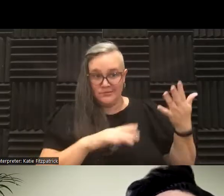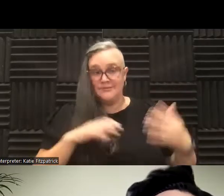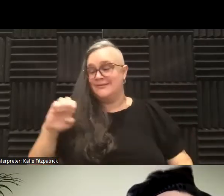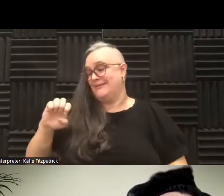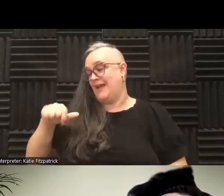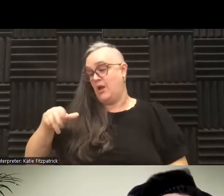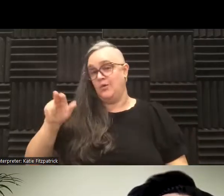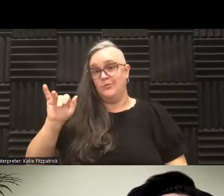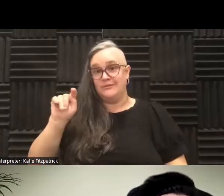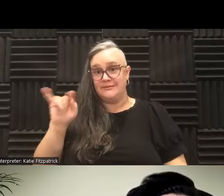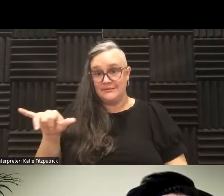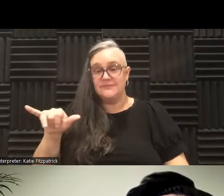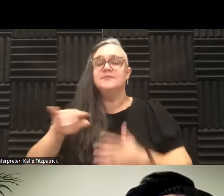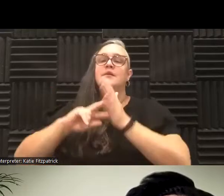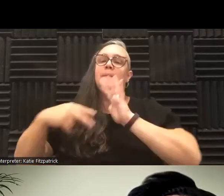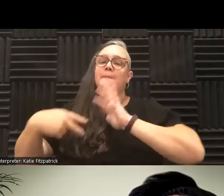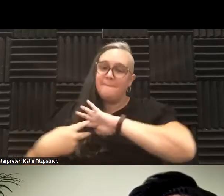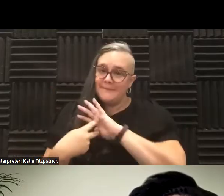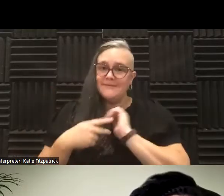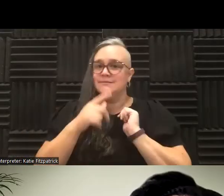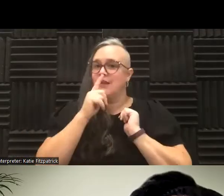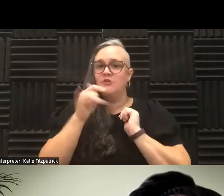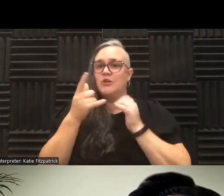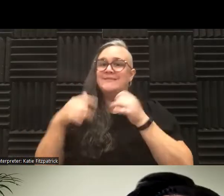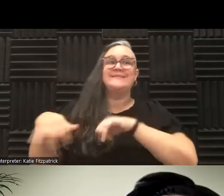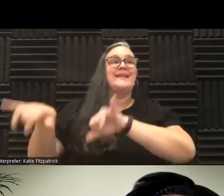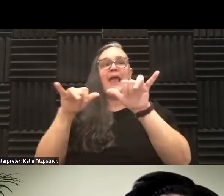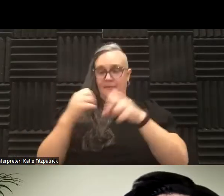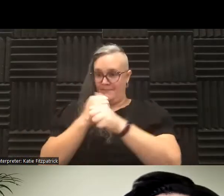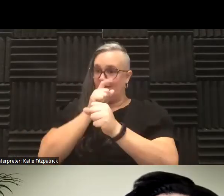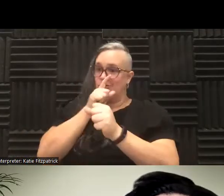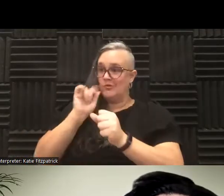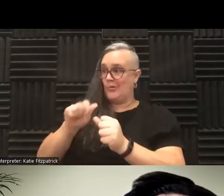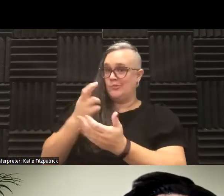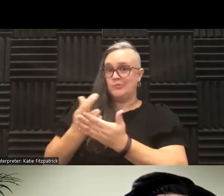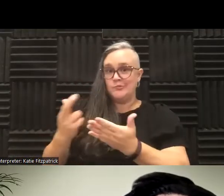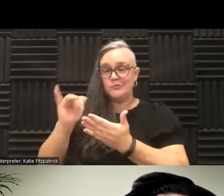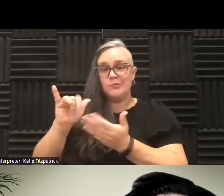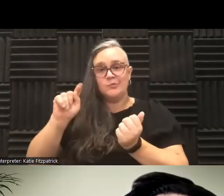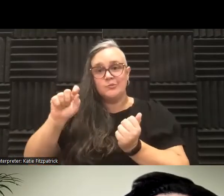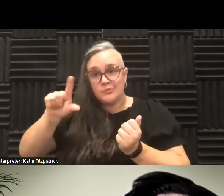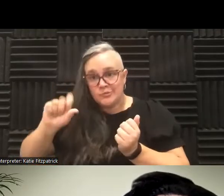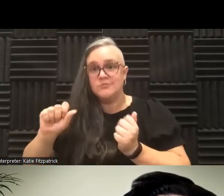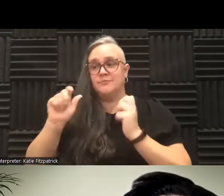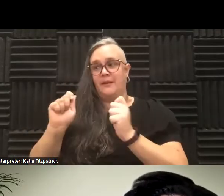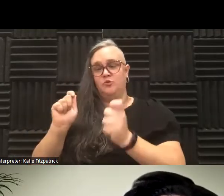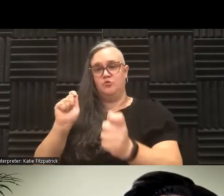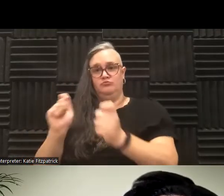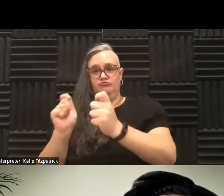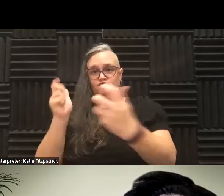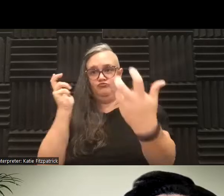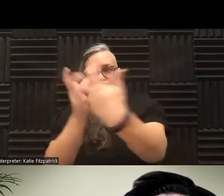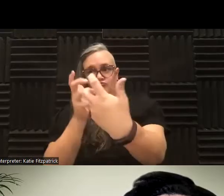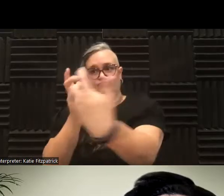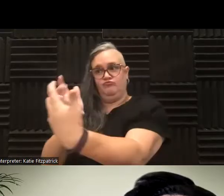equity is allowing for those resources, tools to be provided to